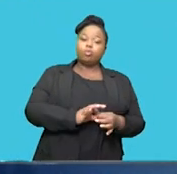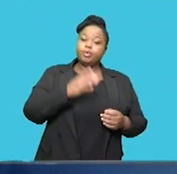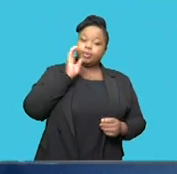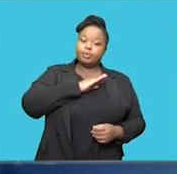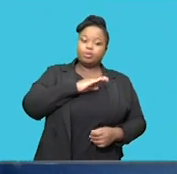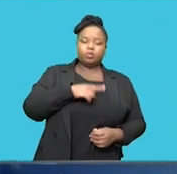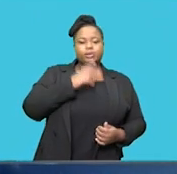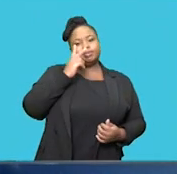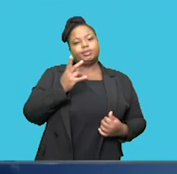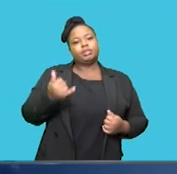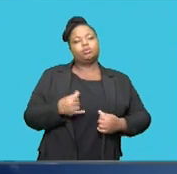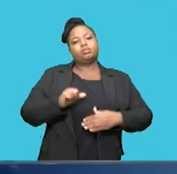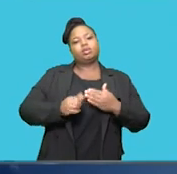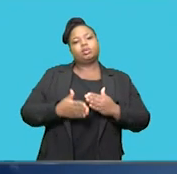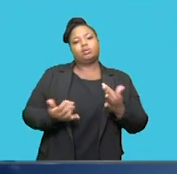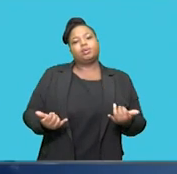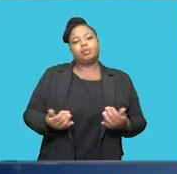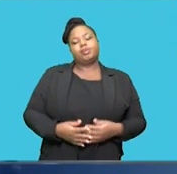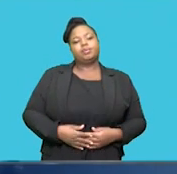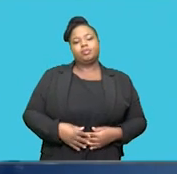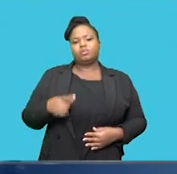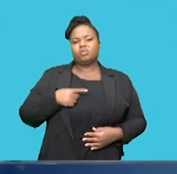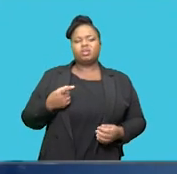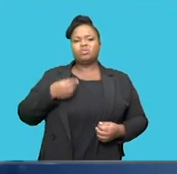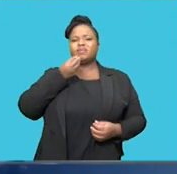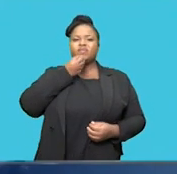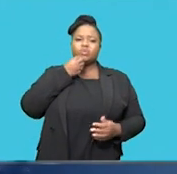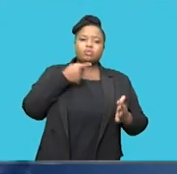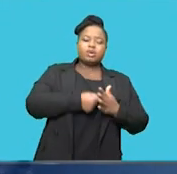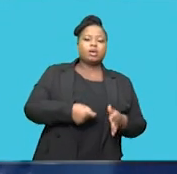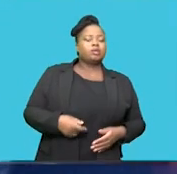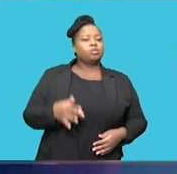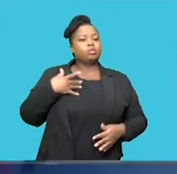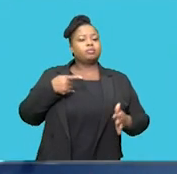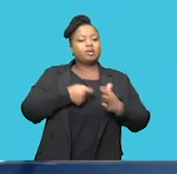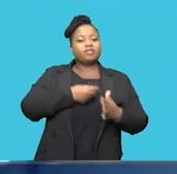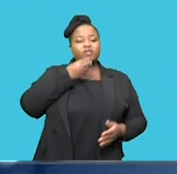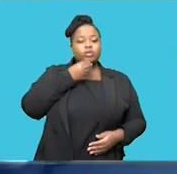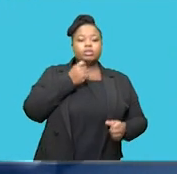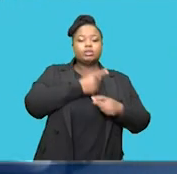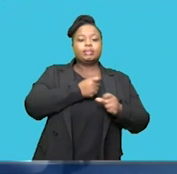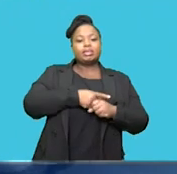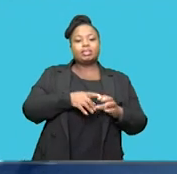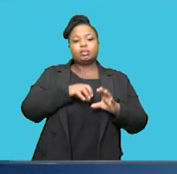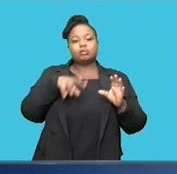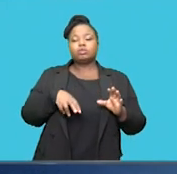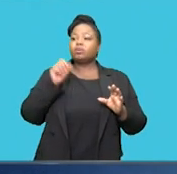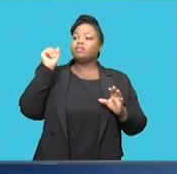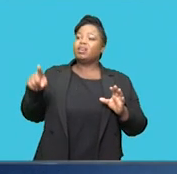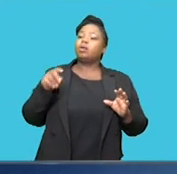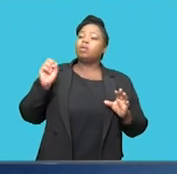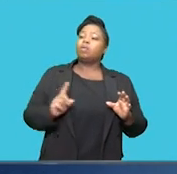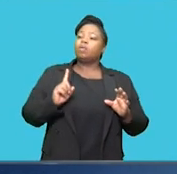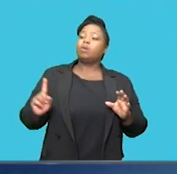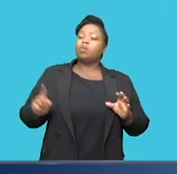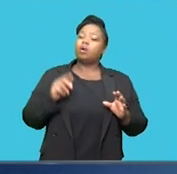uyabona it's month end now, so sithenga igrocer kasithenga igrocer taxi zokubeka la wena uhlala le maybe you walk